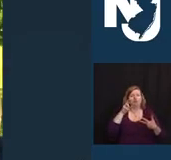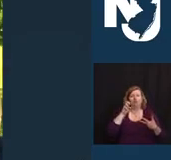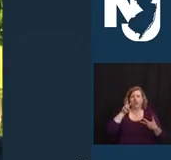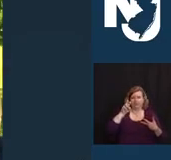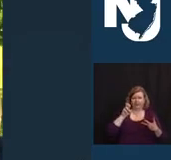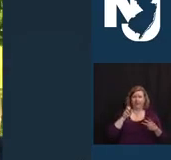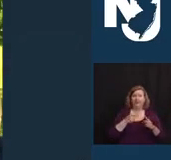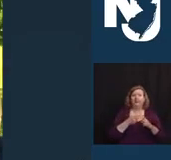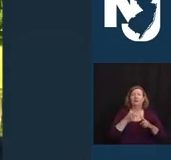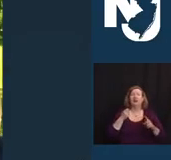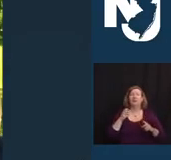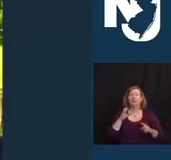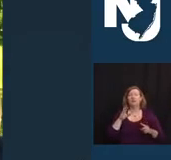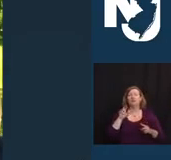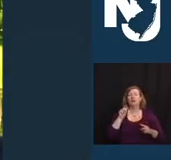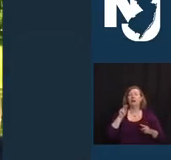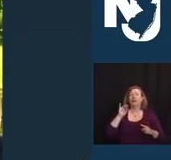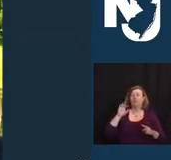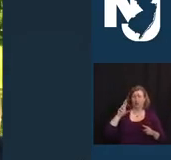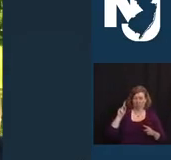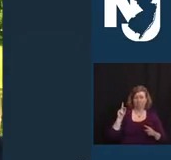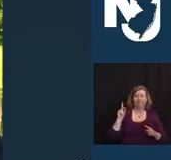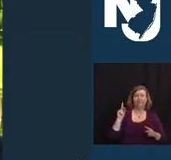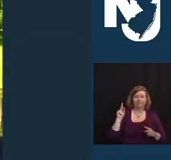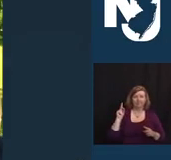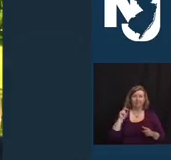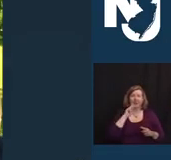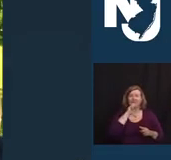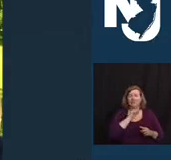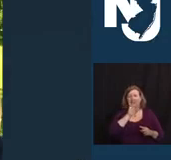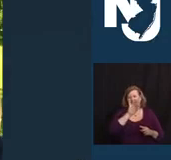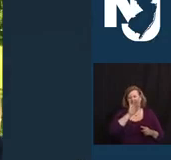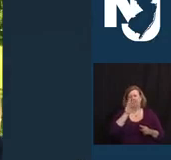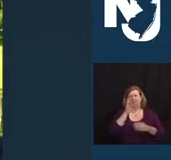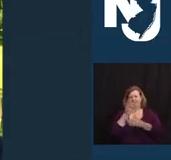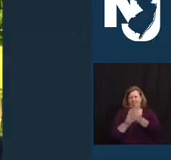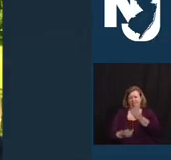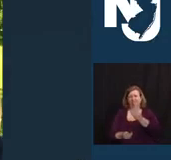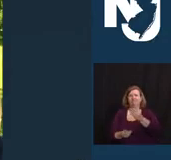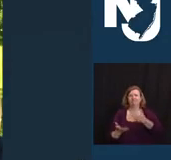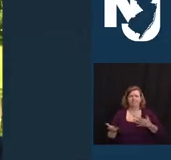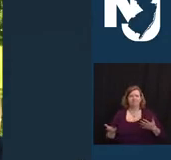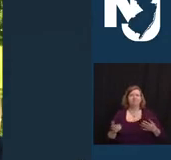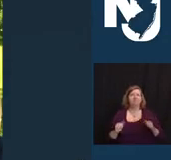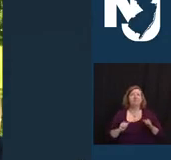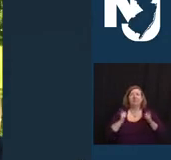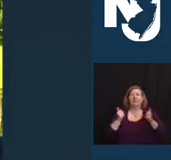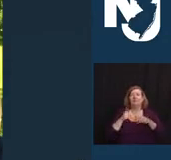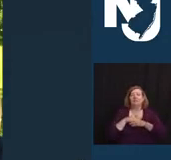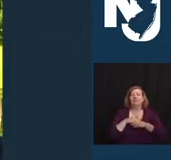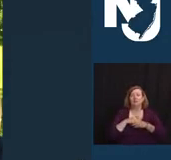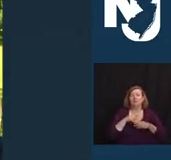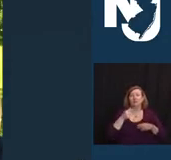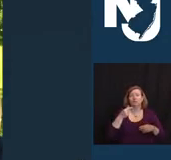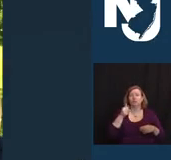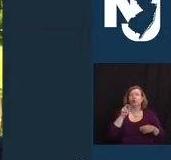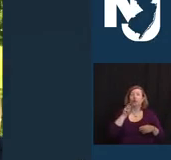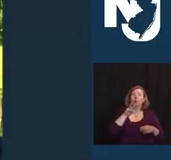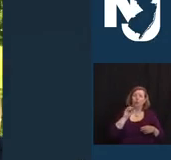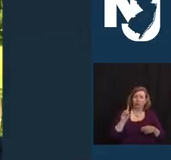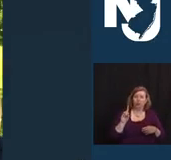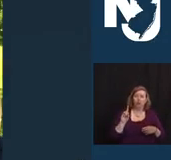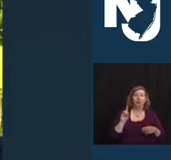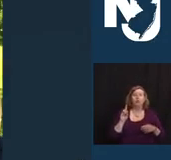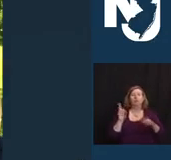lower right, who we lost at the age of 86. A native of Garwood, John enlisted in the United States Air Force out of